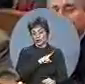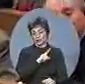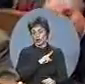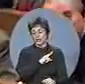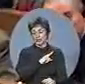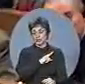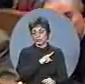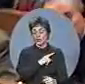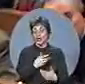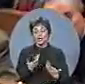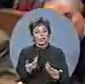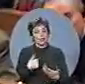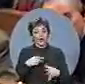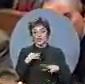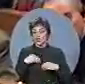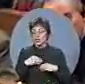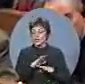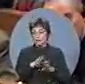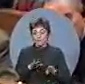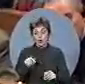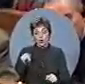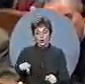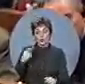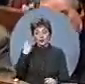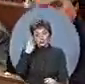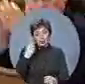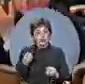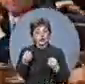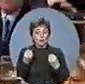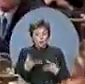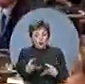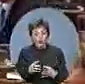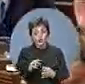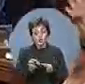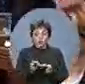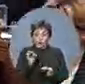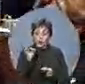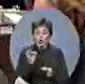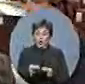need it more today than we've ever needed, and they should get behind and support it.